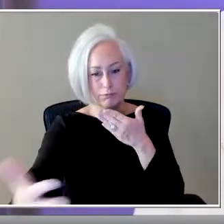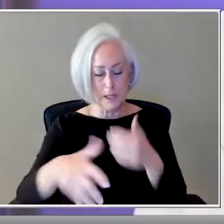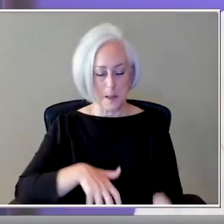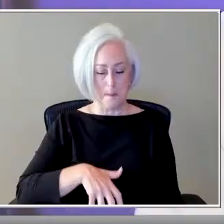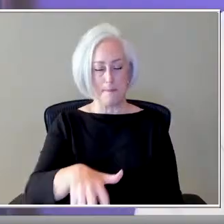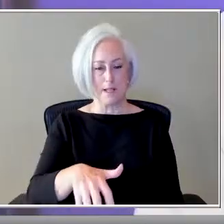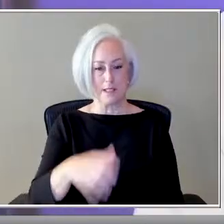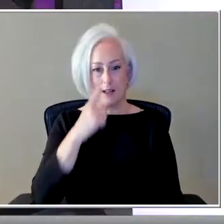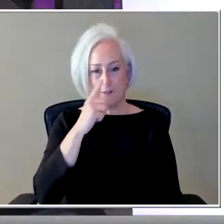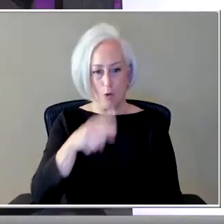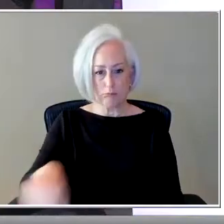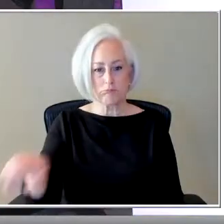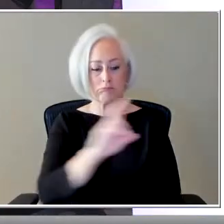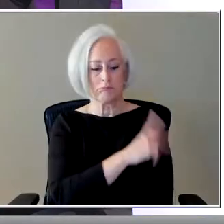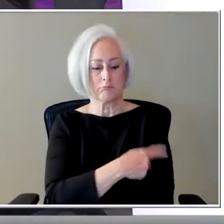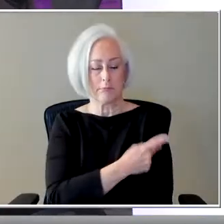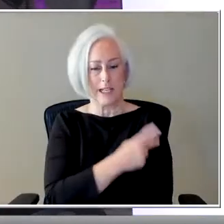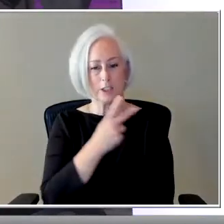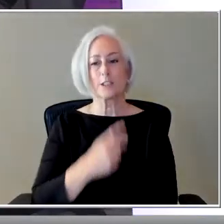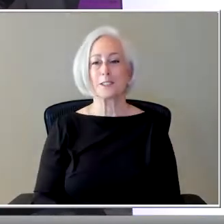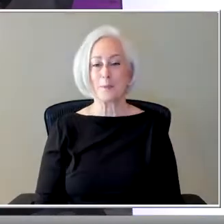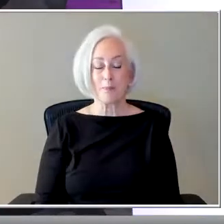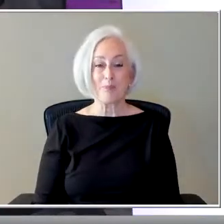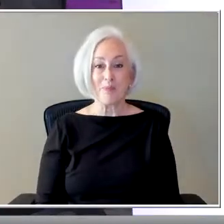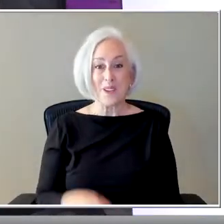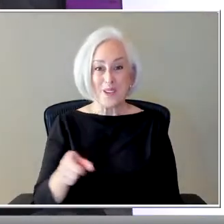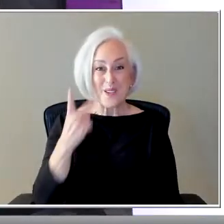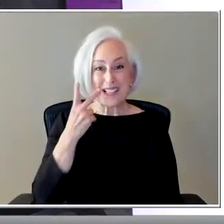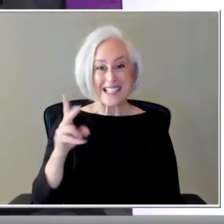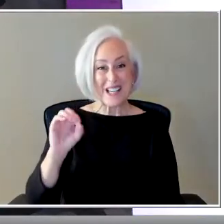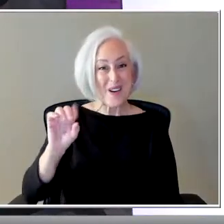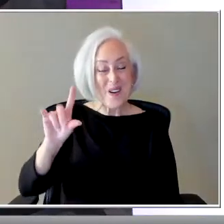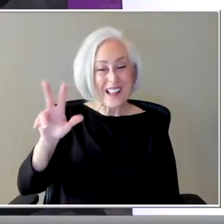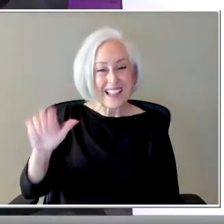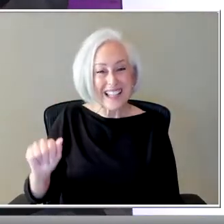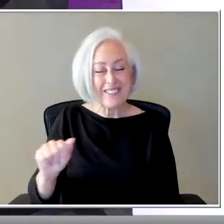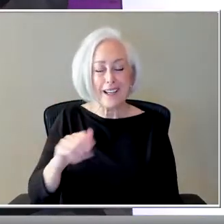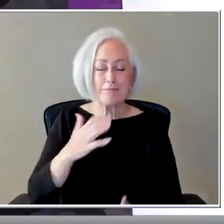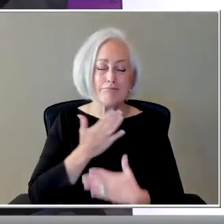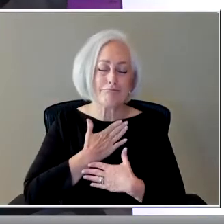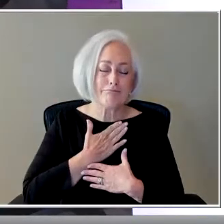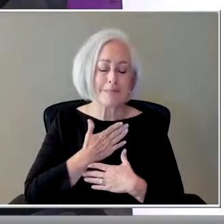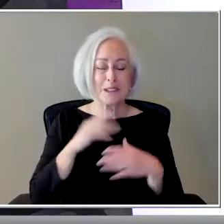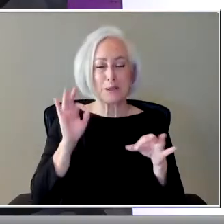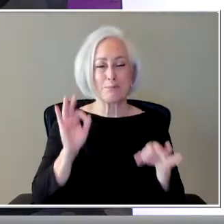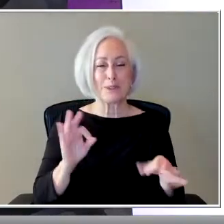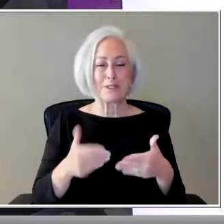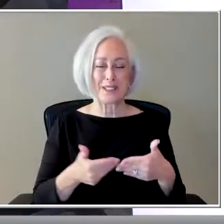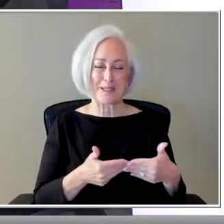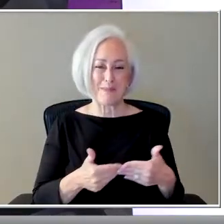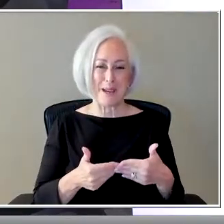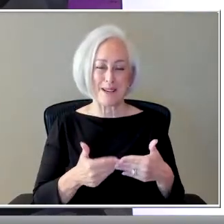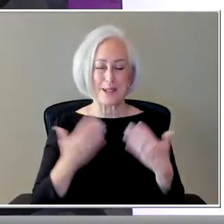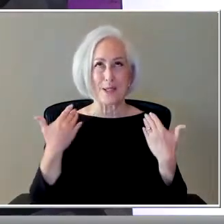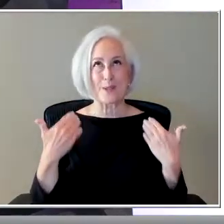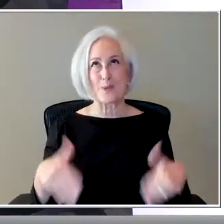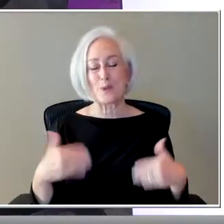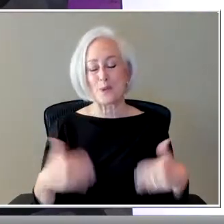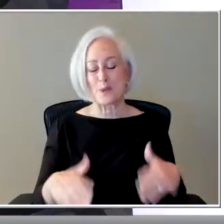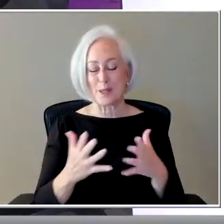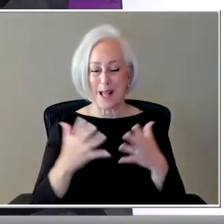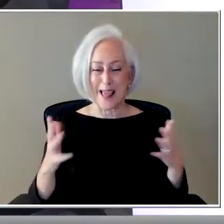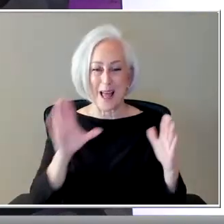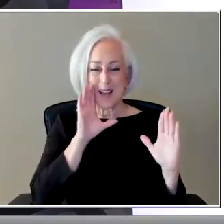patients in the future. And you can see it with Olivia, just a perfect little baby. We have so many great pictures that Danielle has shared with